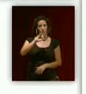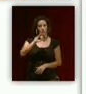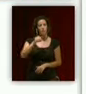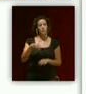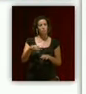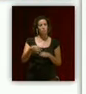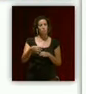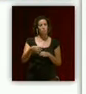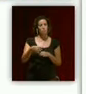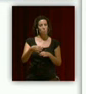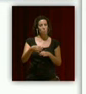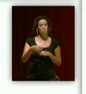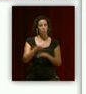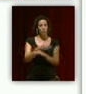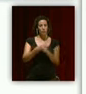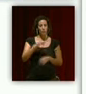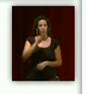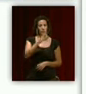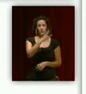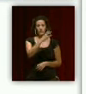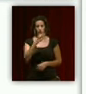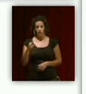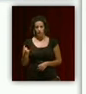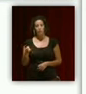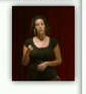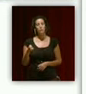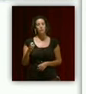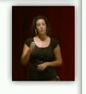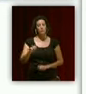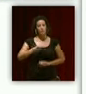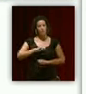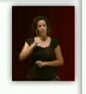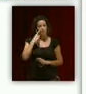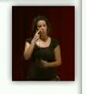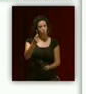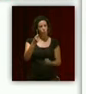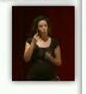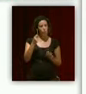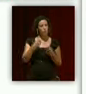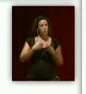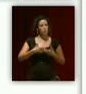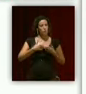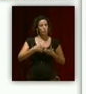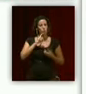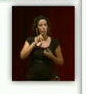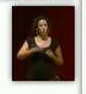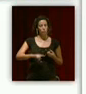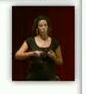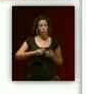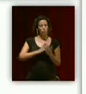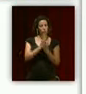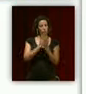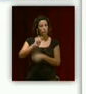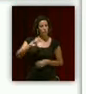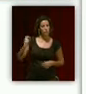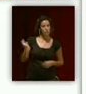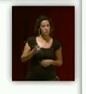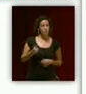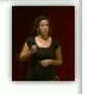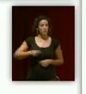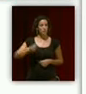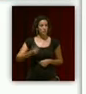of this work is to apply BCI based on P300 potentials to